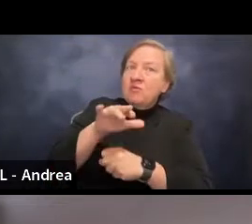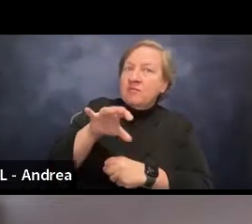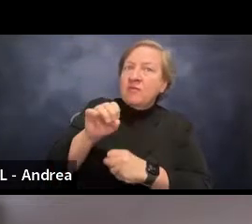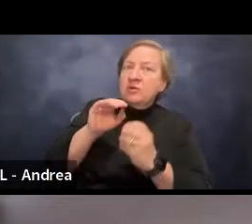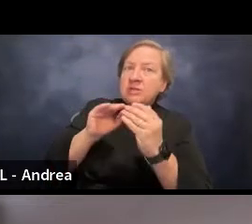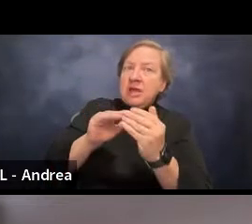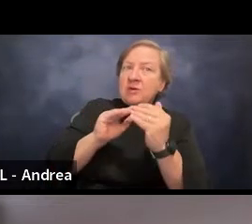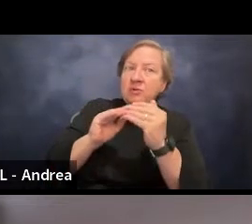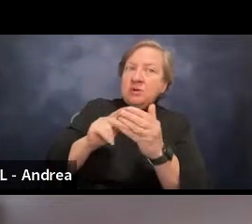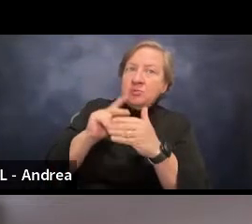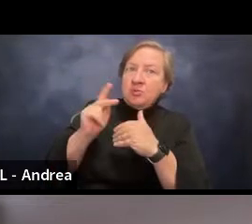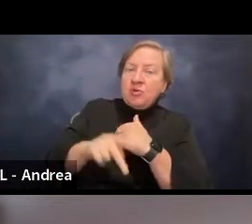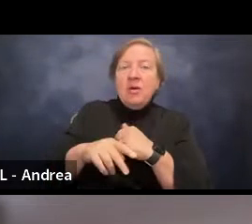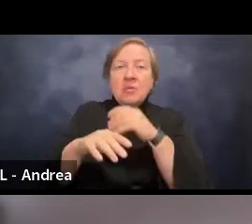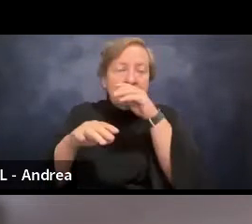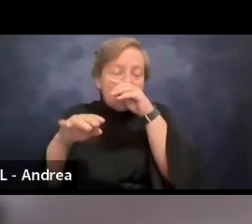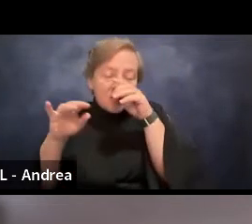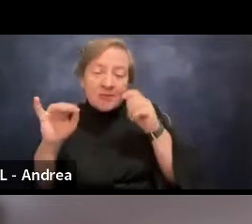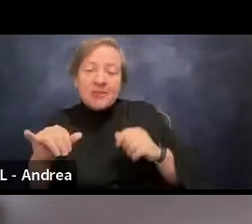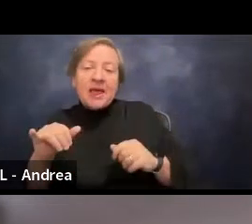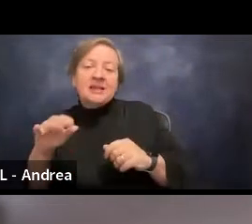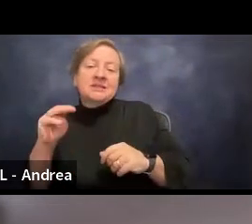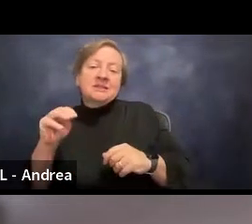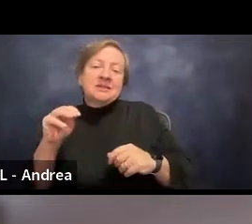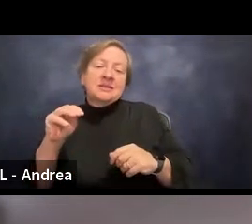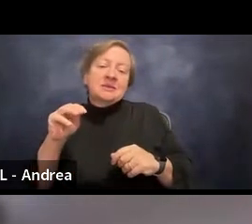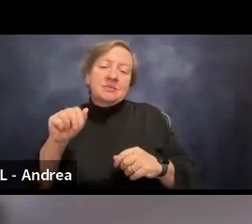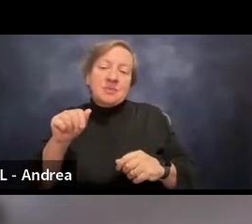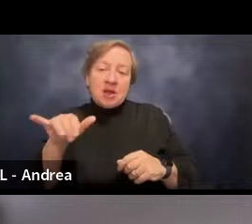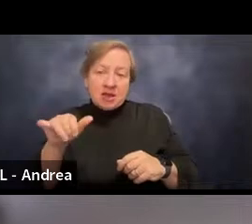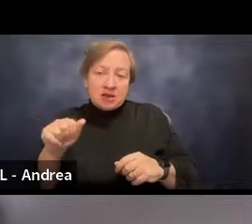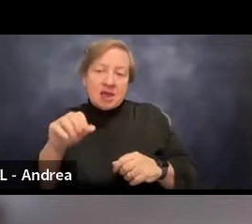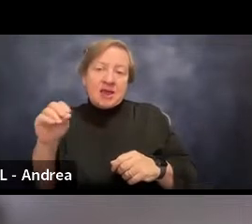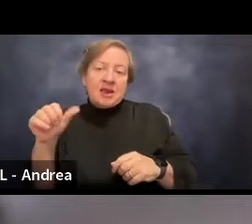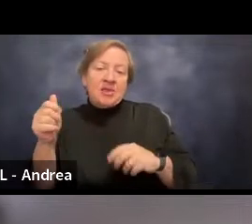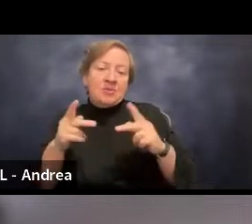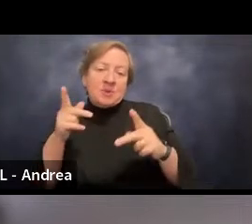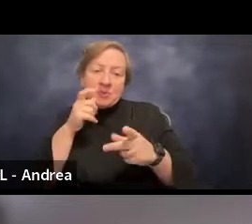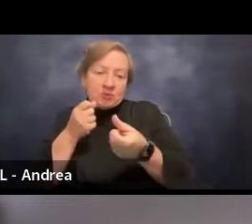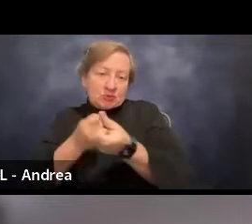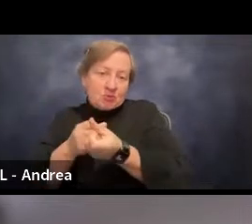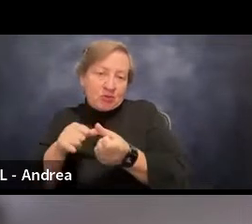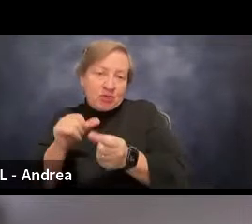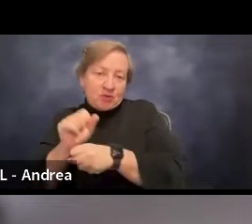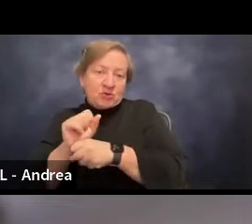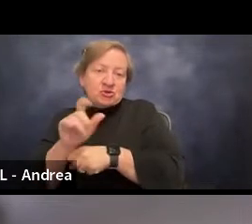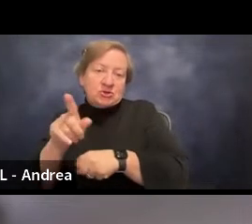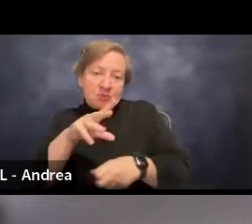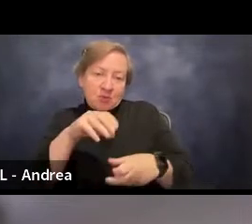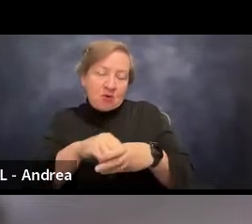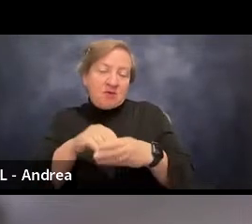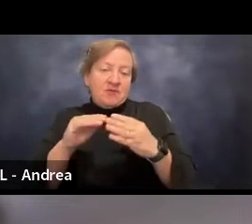program? That's primarily Maya, but it is other folks supporting that work, so she's a part of the equity team.